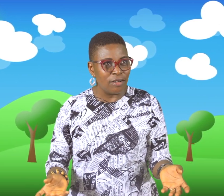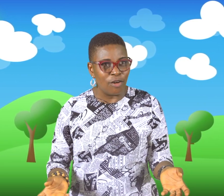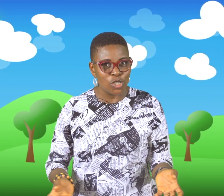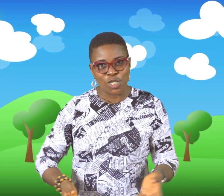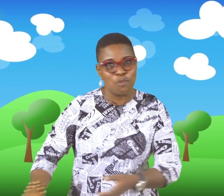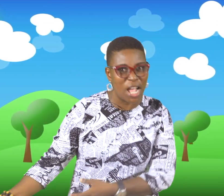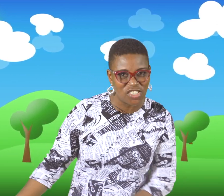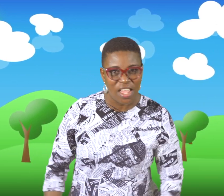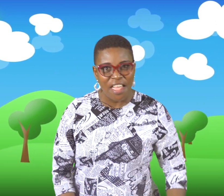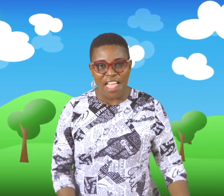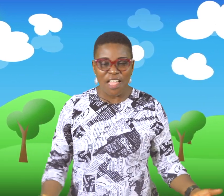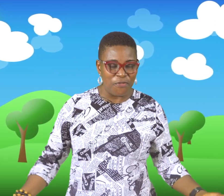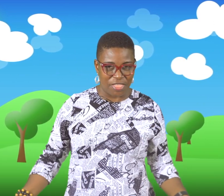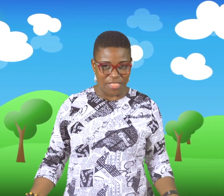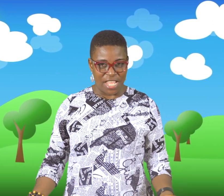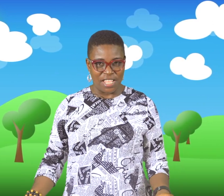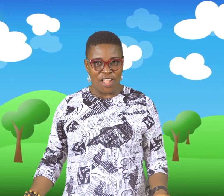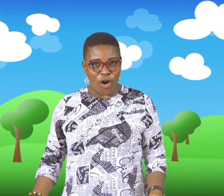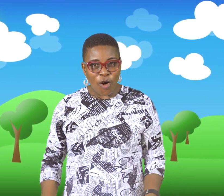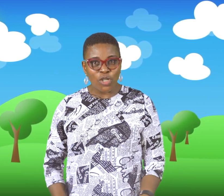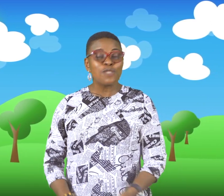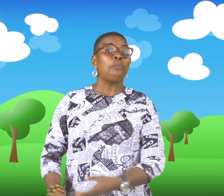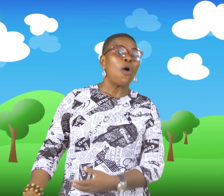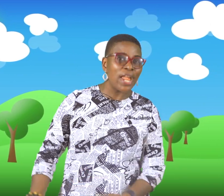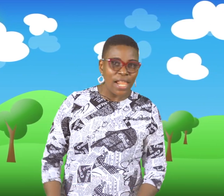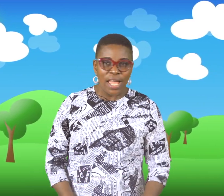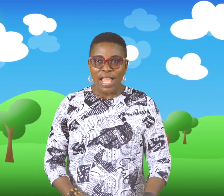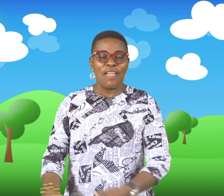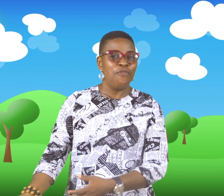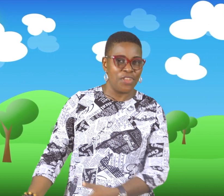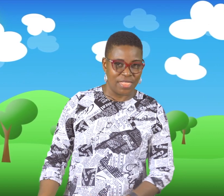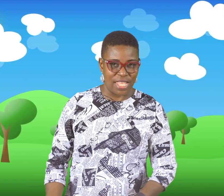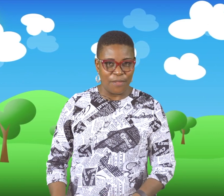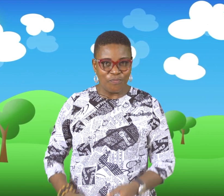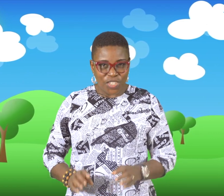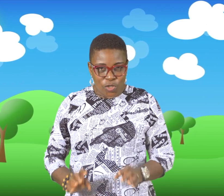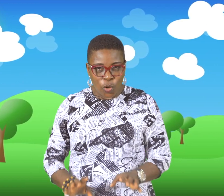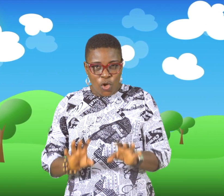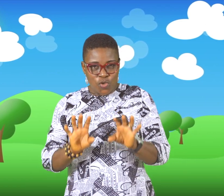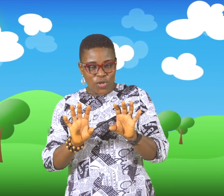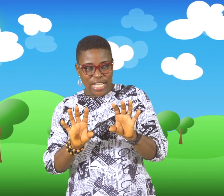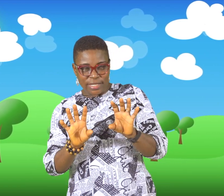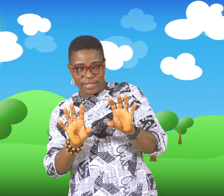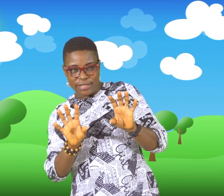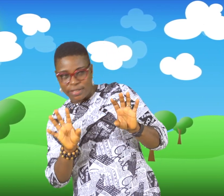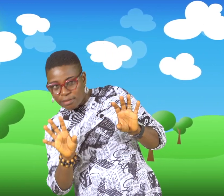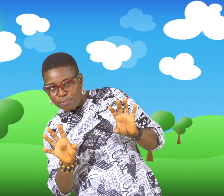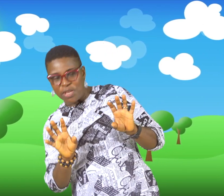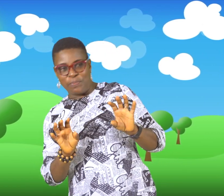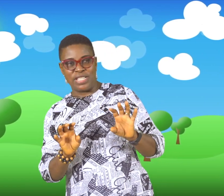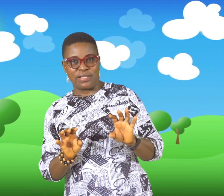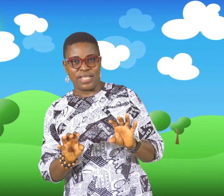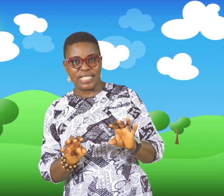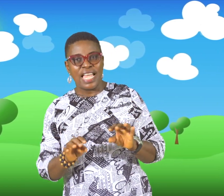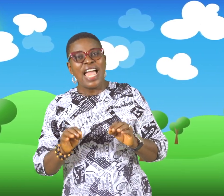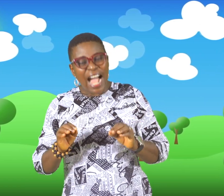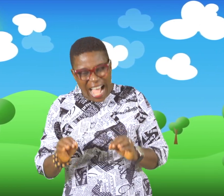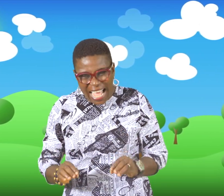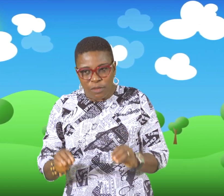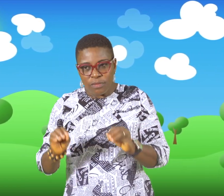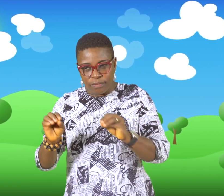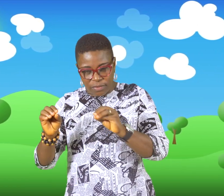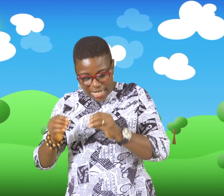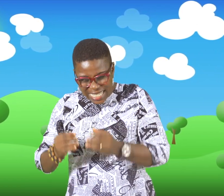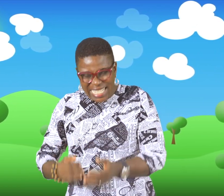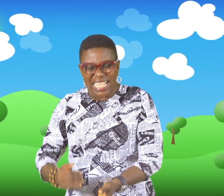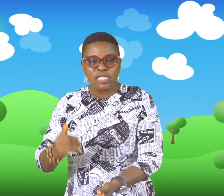and or smash everything or spoil everything. So you get to peep into it